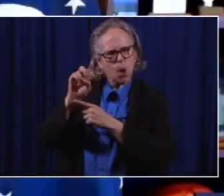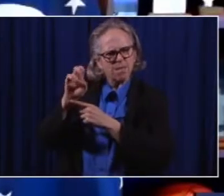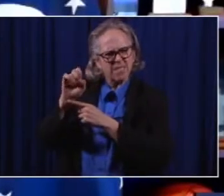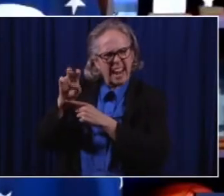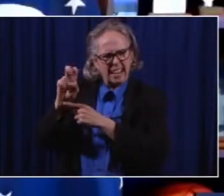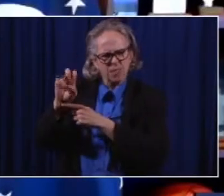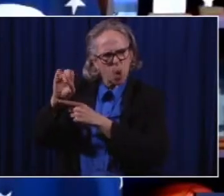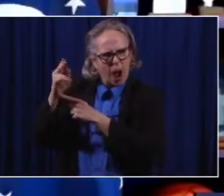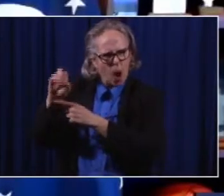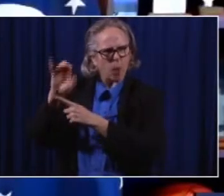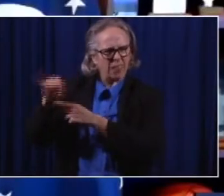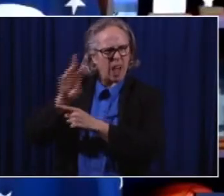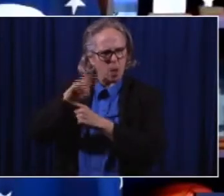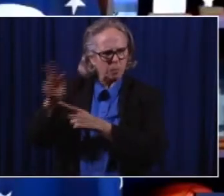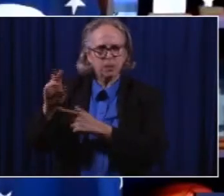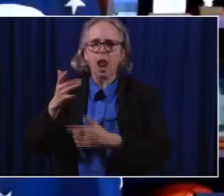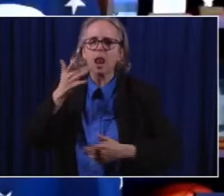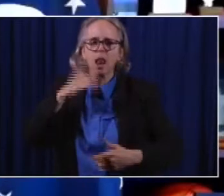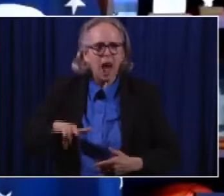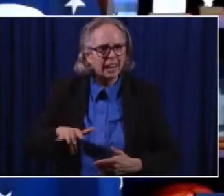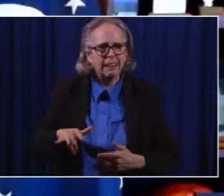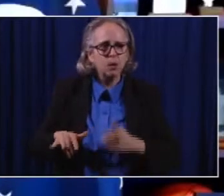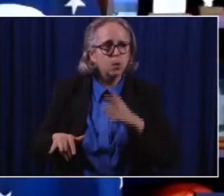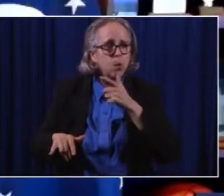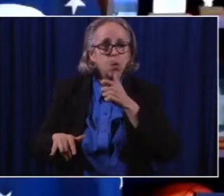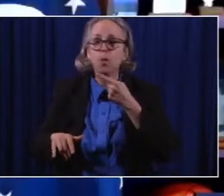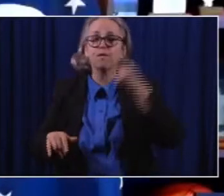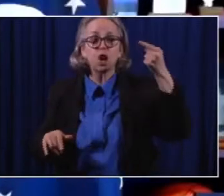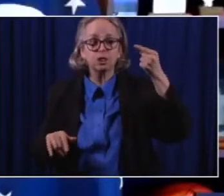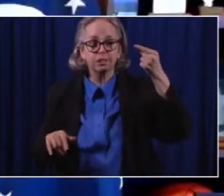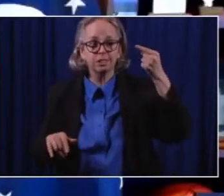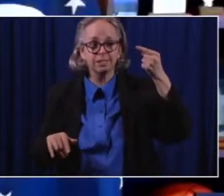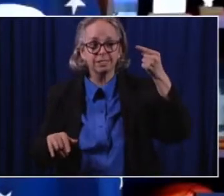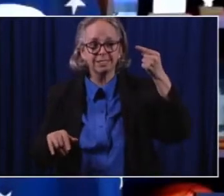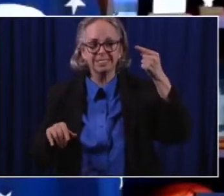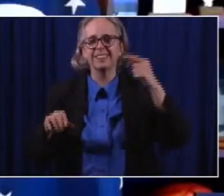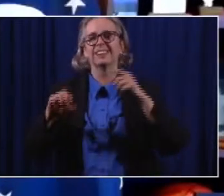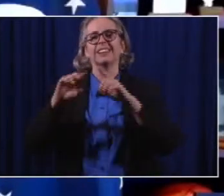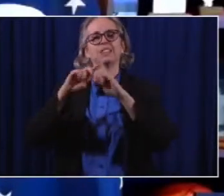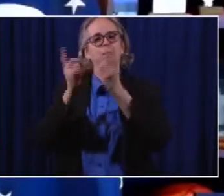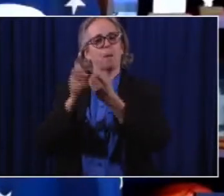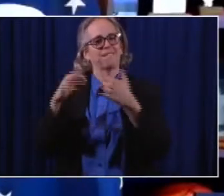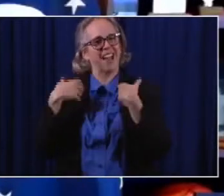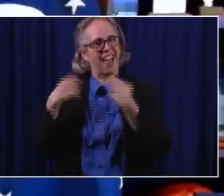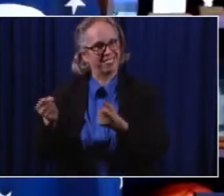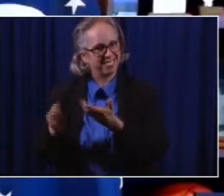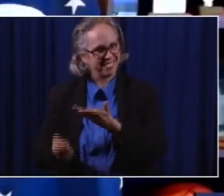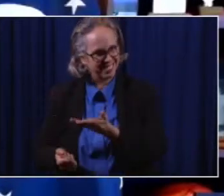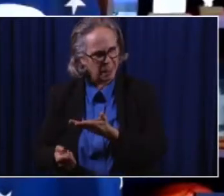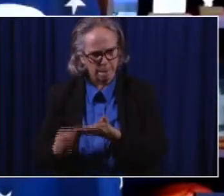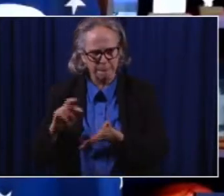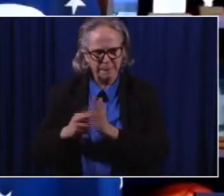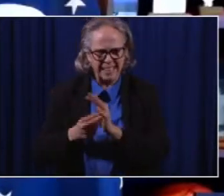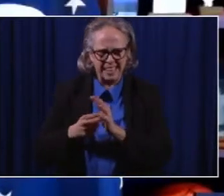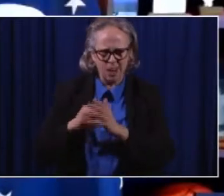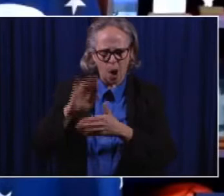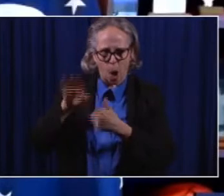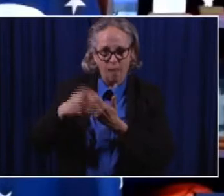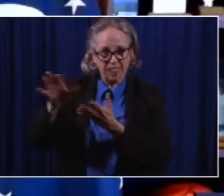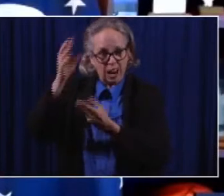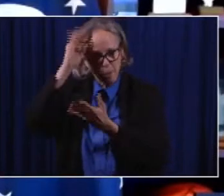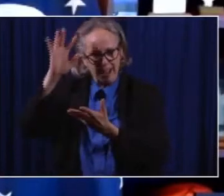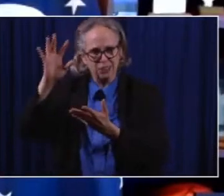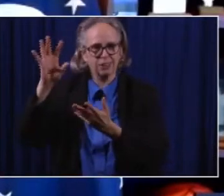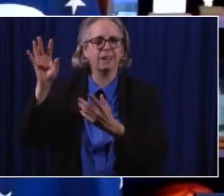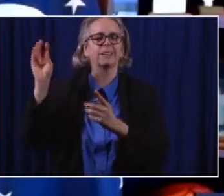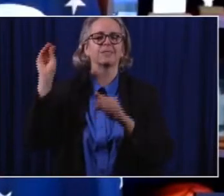it. So that enabled us to move their data to the cloud, migrate that data to the cloud, which